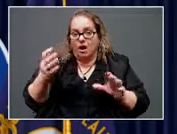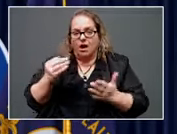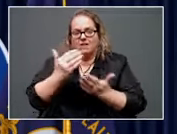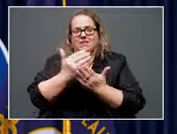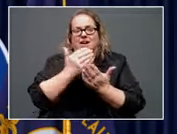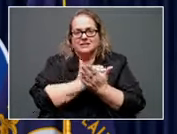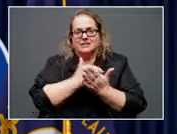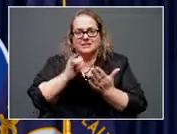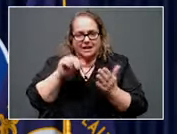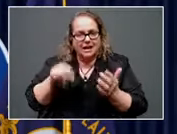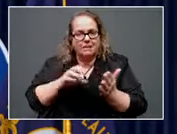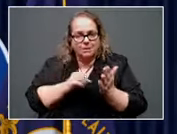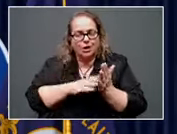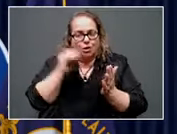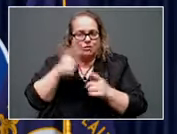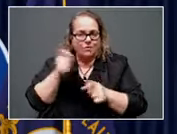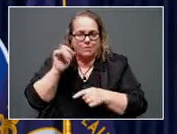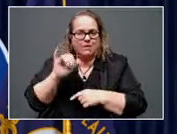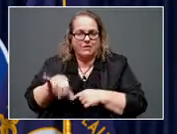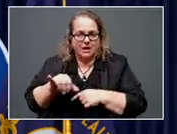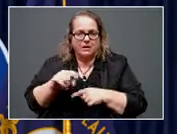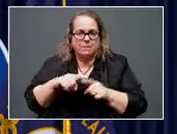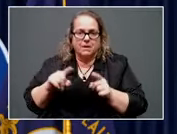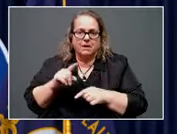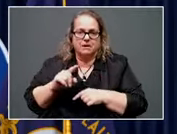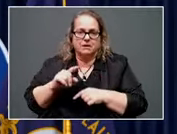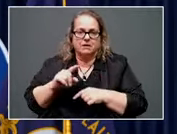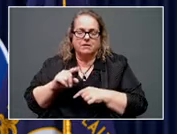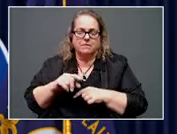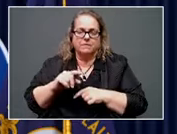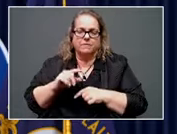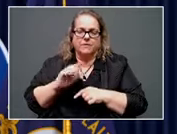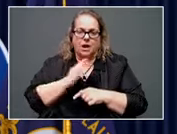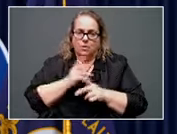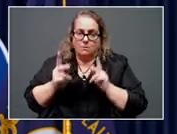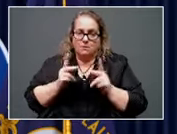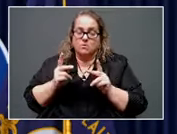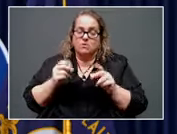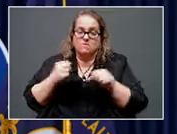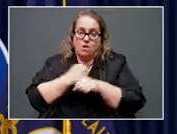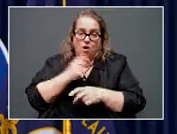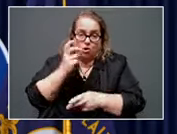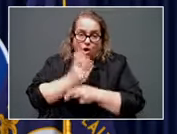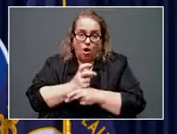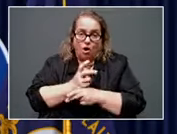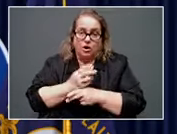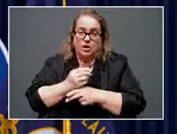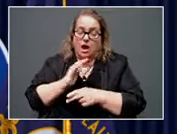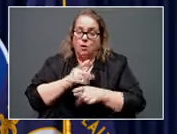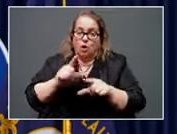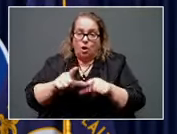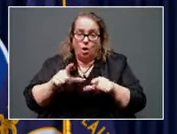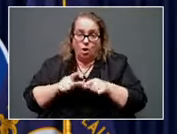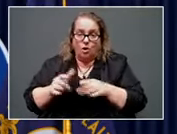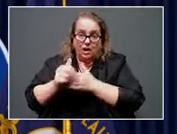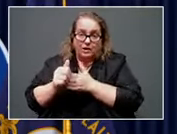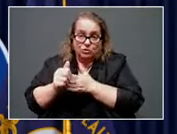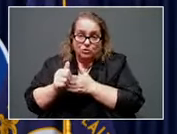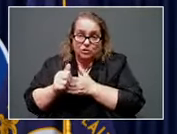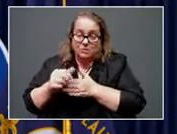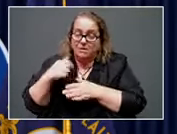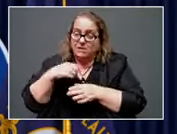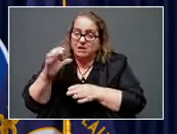learned from that. But our people fought so hard and have. Our local leadership, I think, has done their